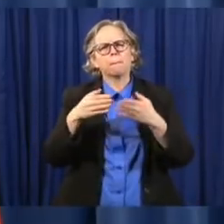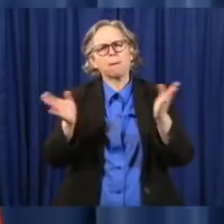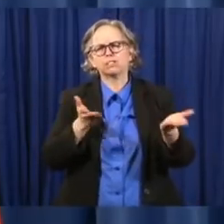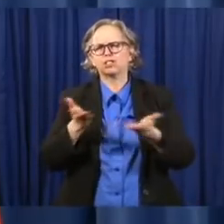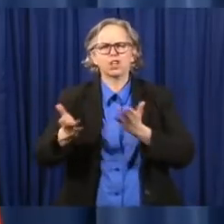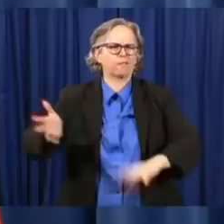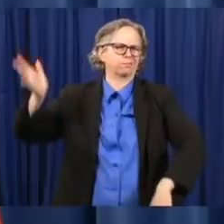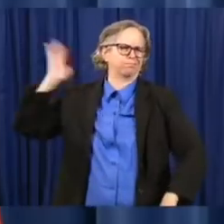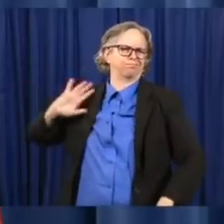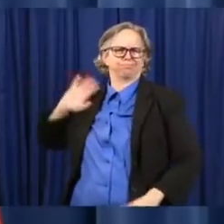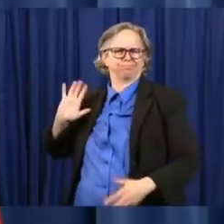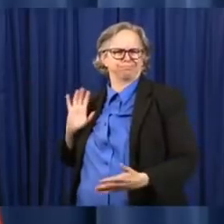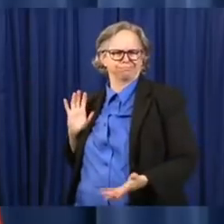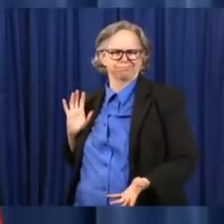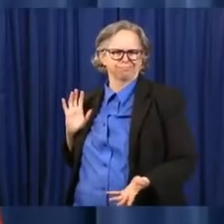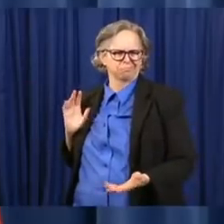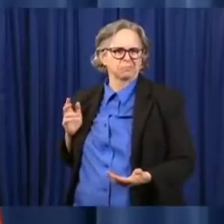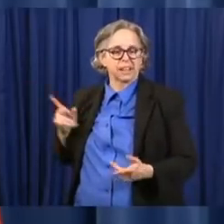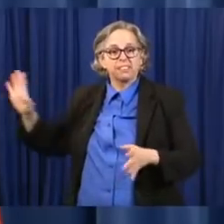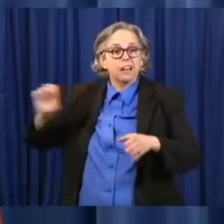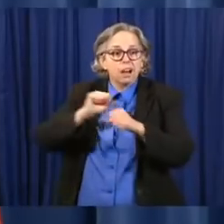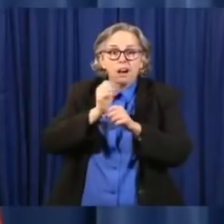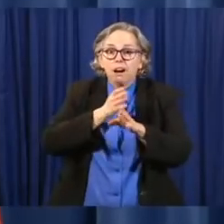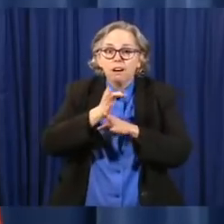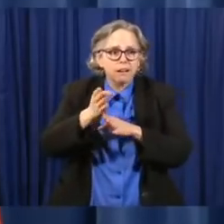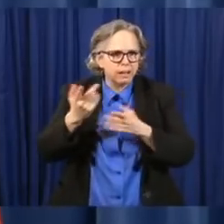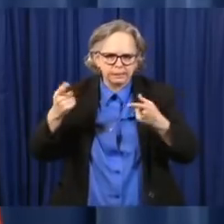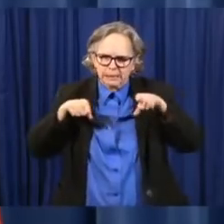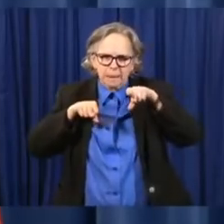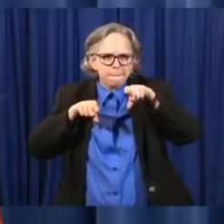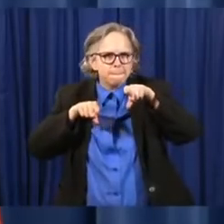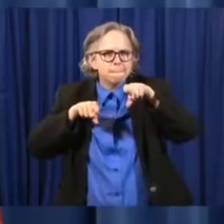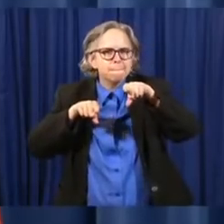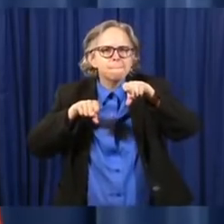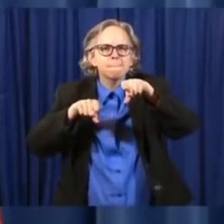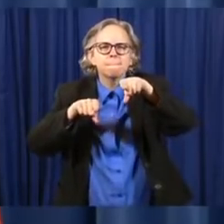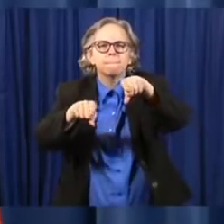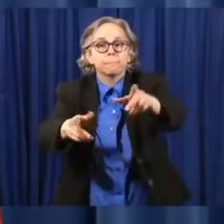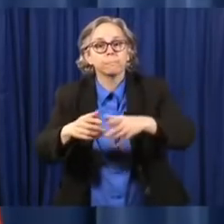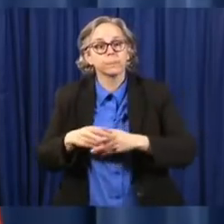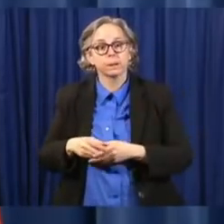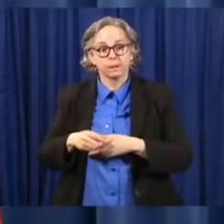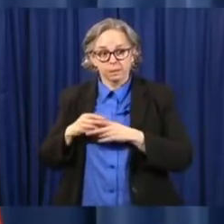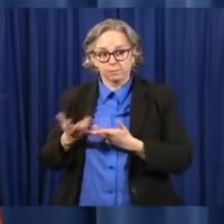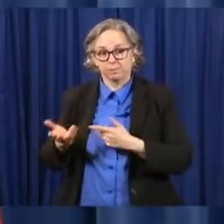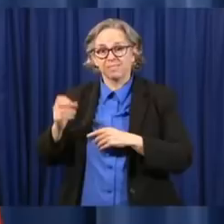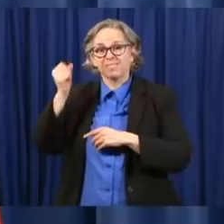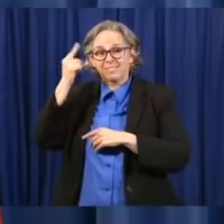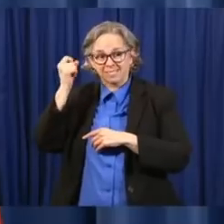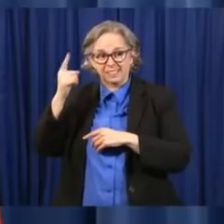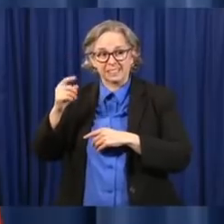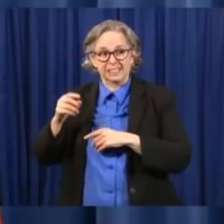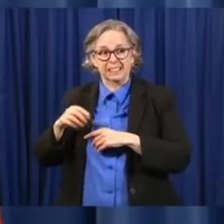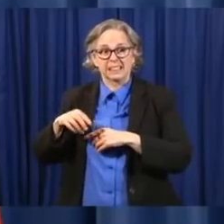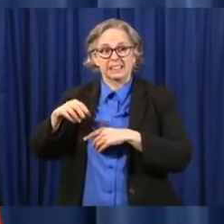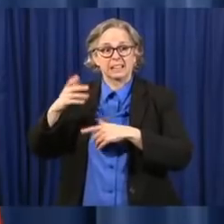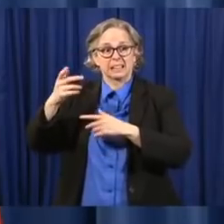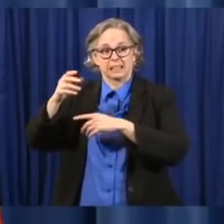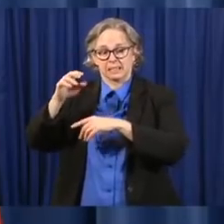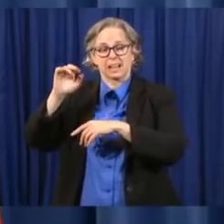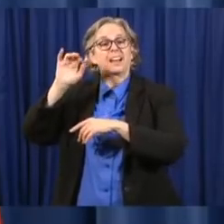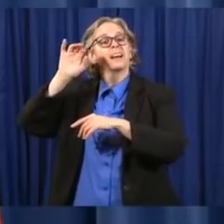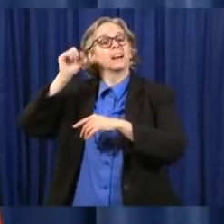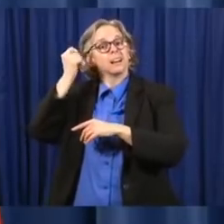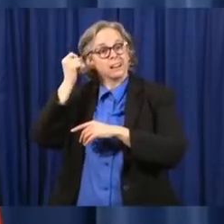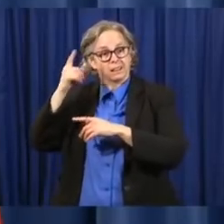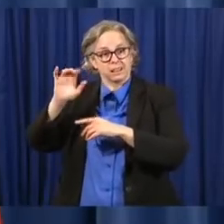remarkable similarities. Early in his career, Governor Celeste worked at the Peace Corps headquarters and was also